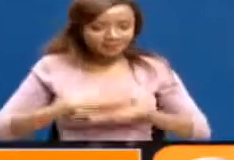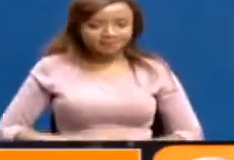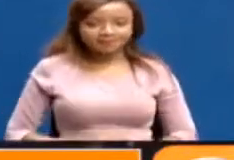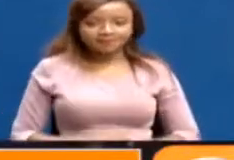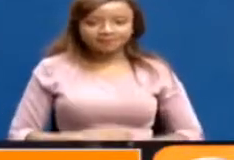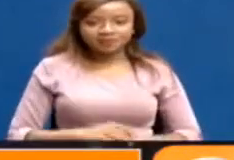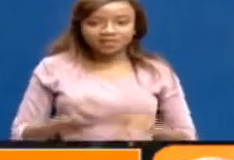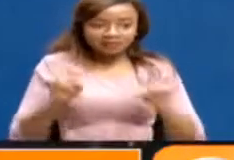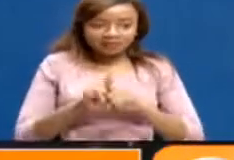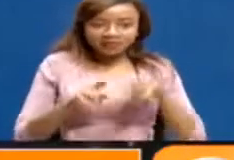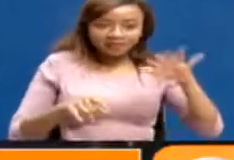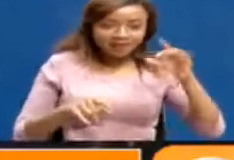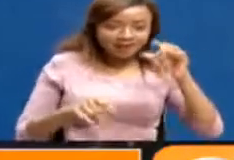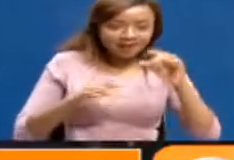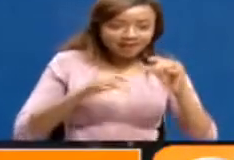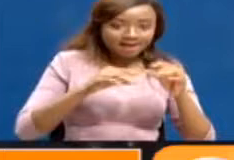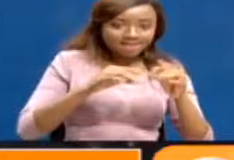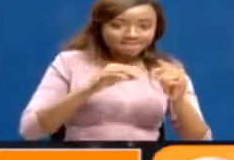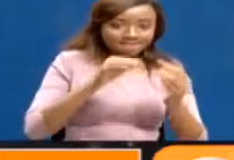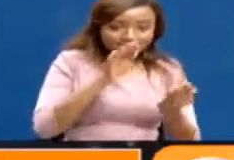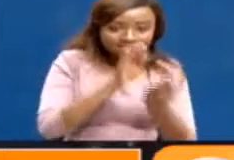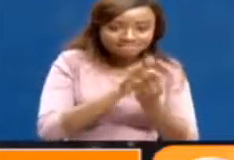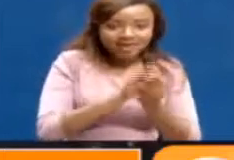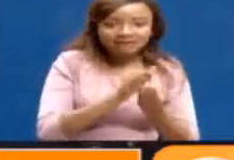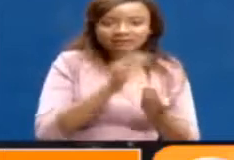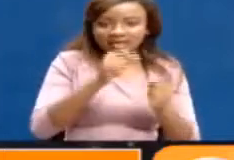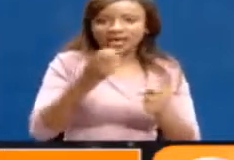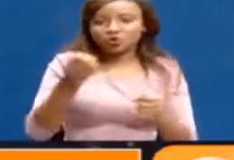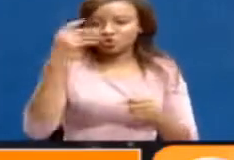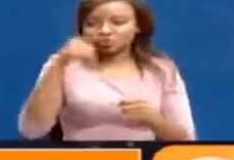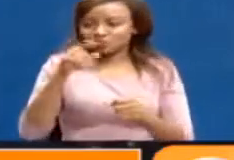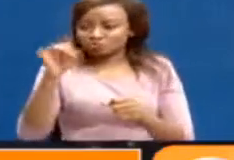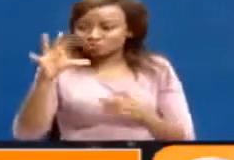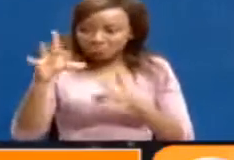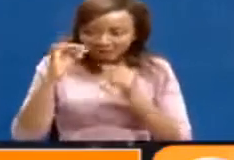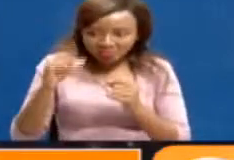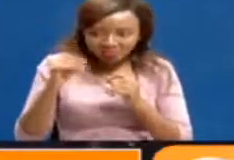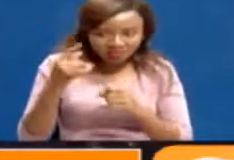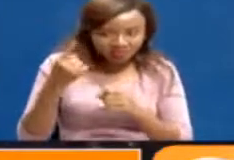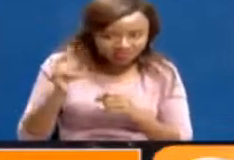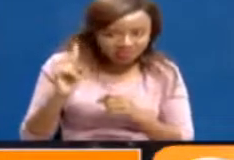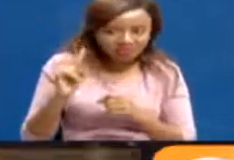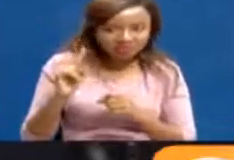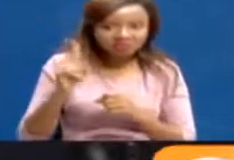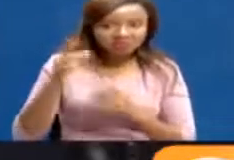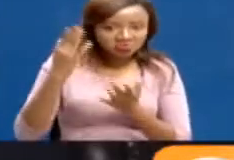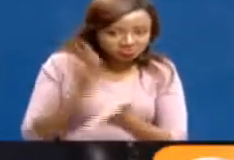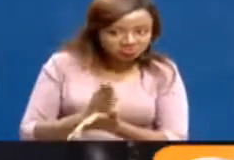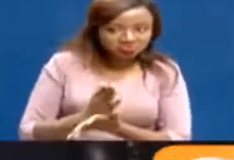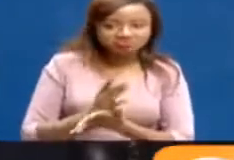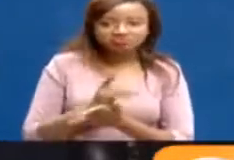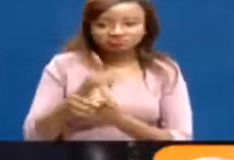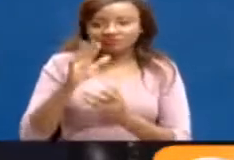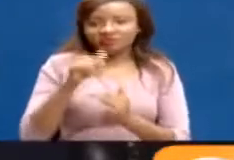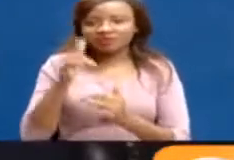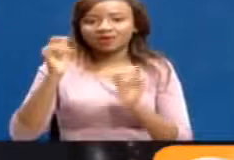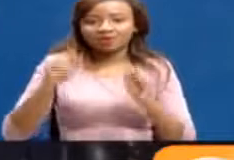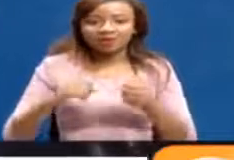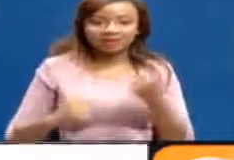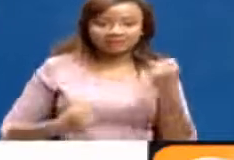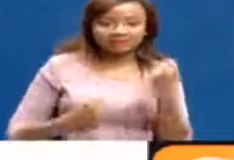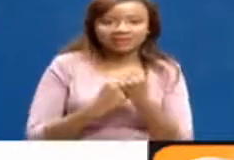have a way of knowing if your cash flows are true, if you've been saying the truth, will go a long way in sustaining and cushioning this economy and